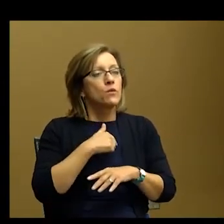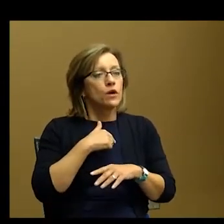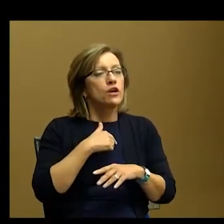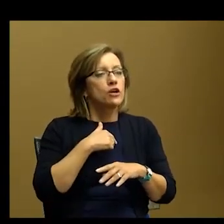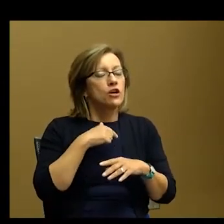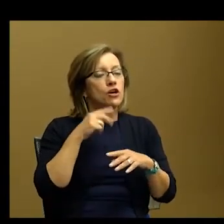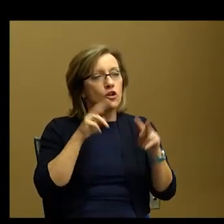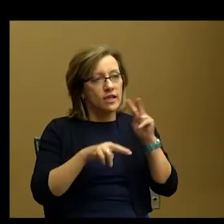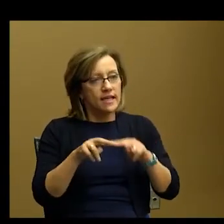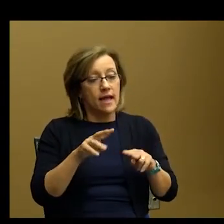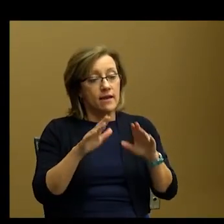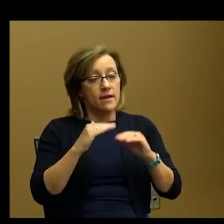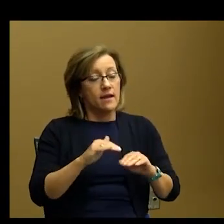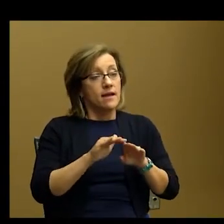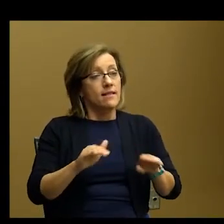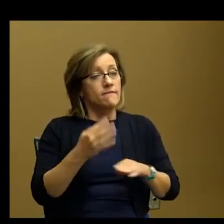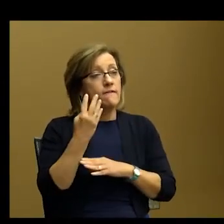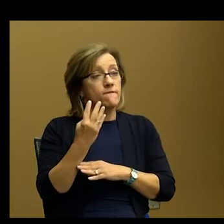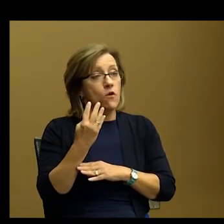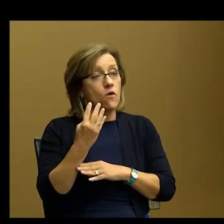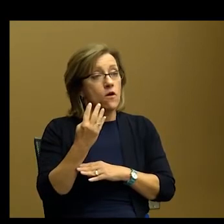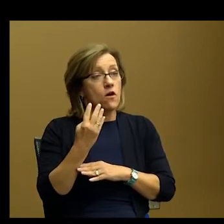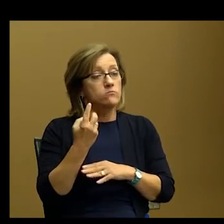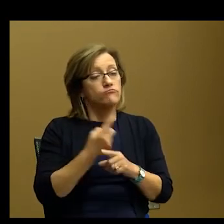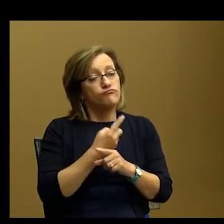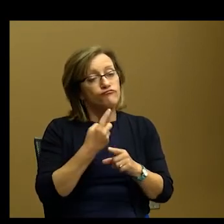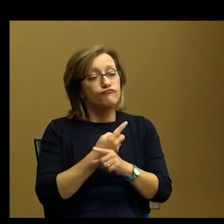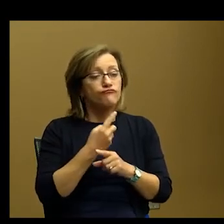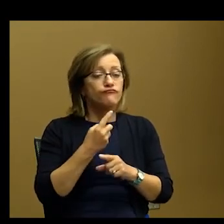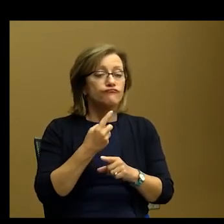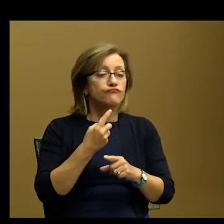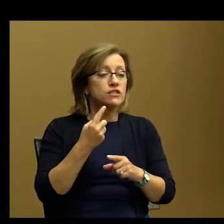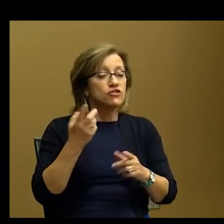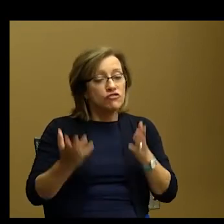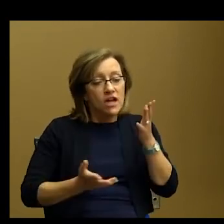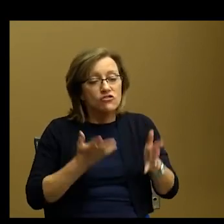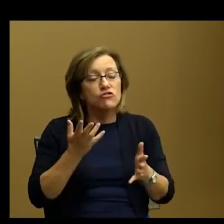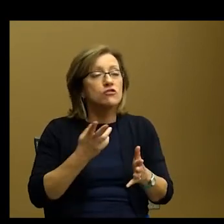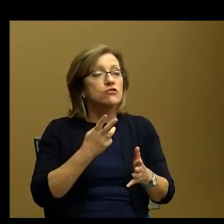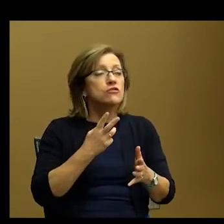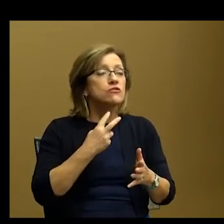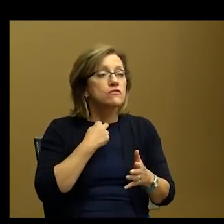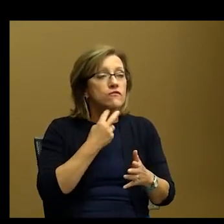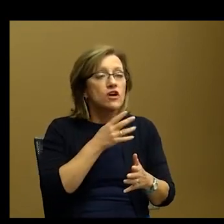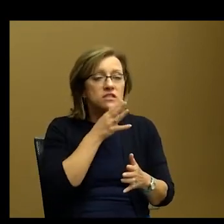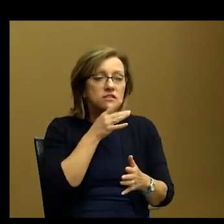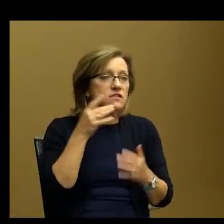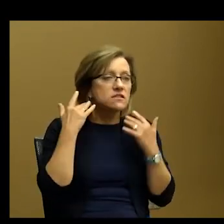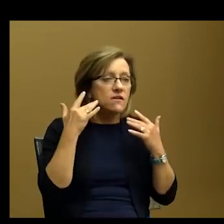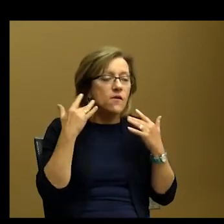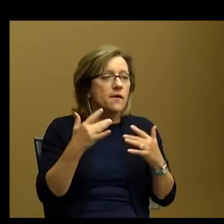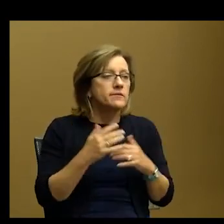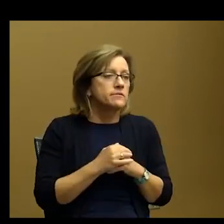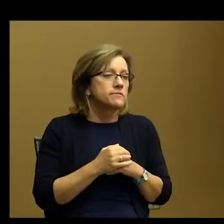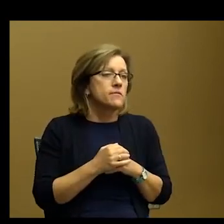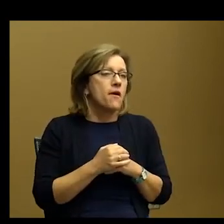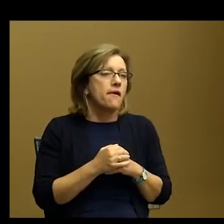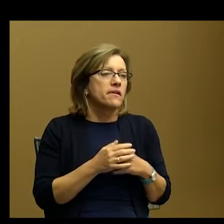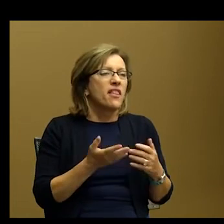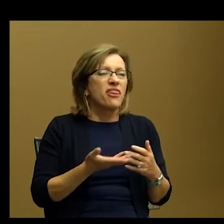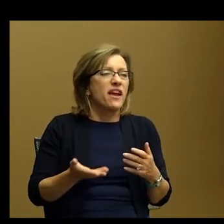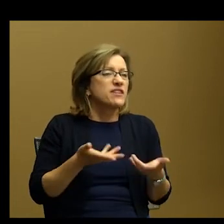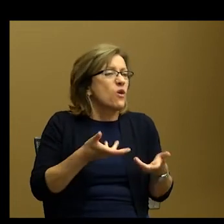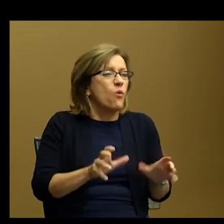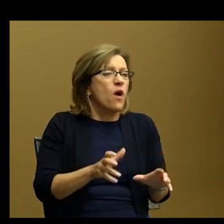this is level 4, the conventional gestures, vocalizations, like gives unwanted items to you